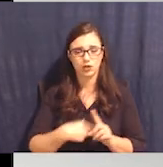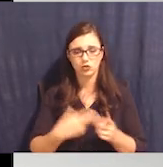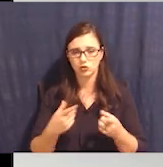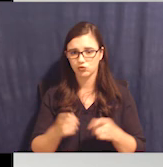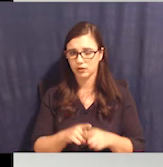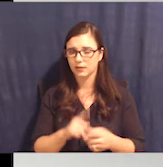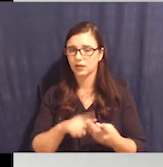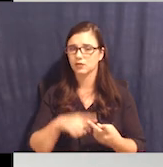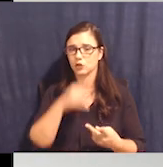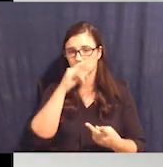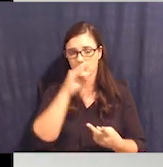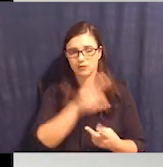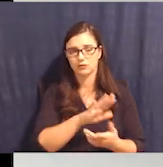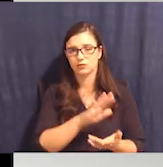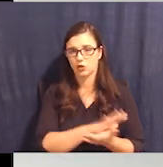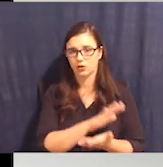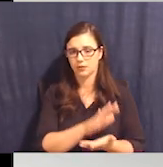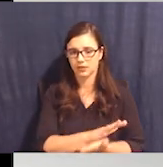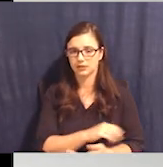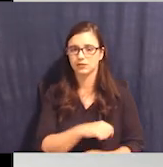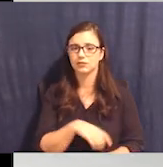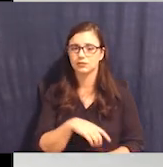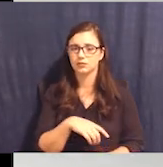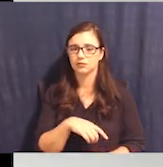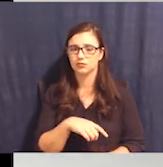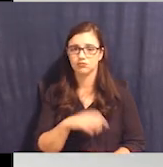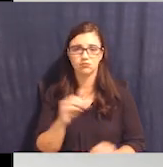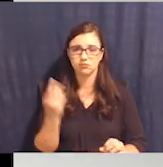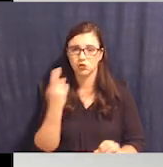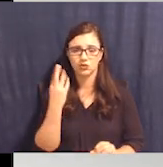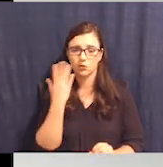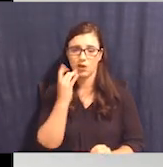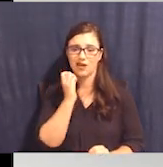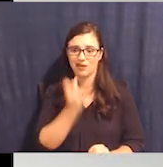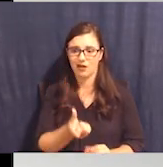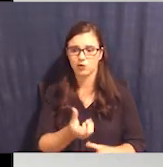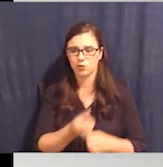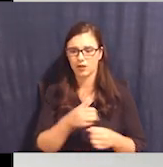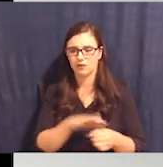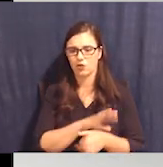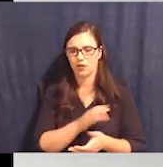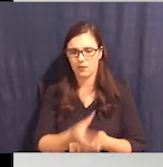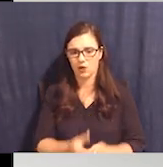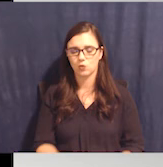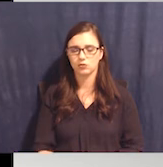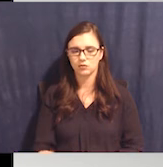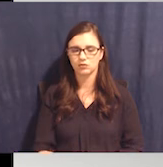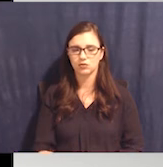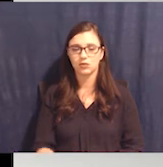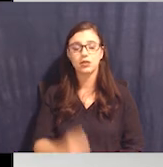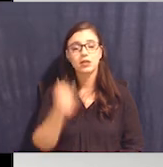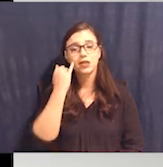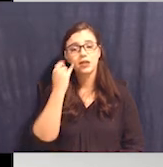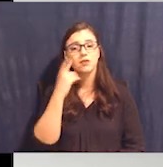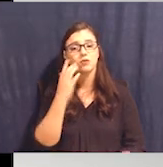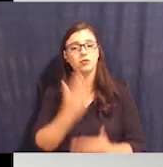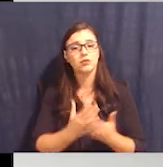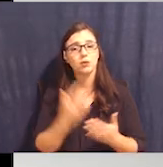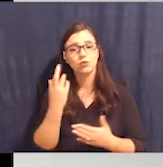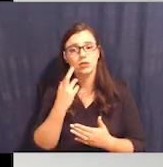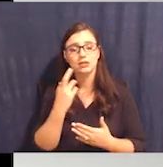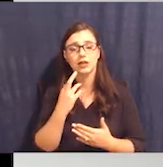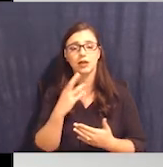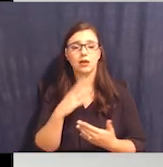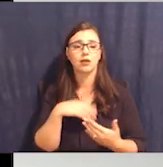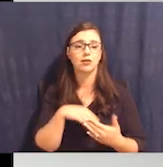the rental agreement and your child's documents, and there shouldn't be any reason why you won't get the full amount. And if for